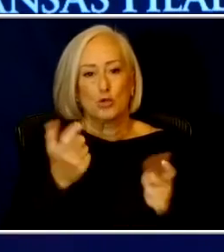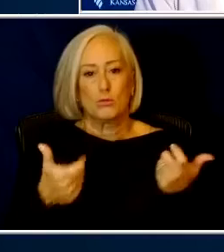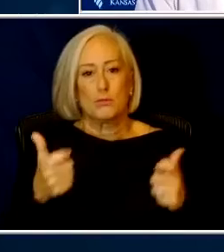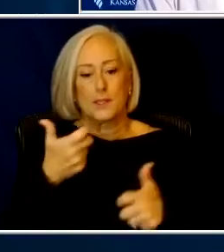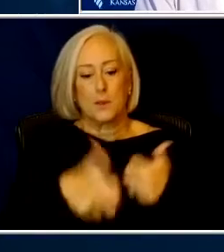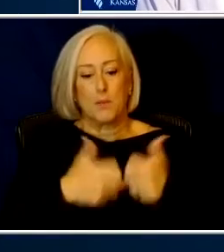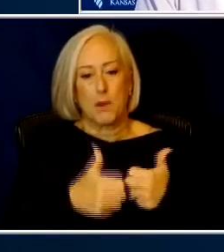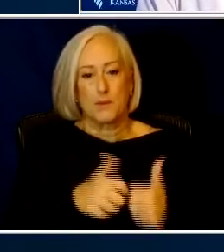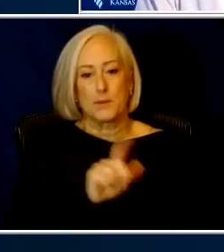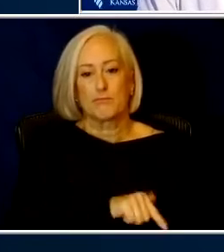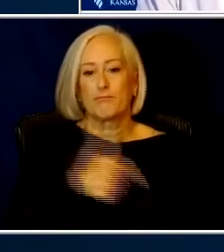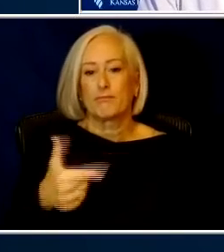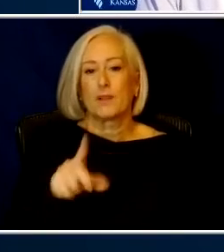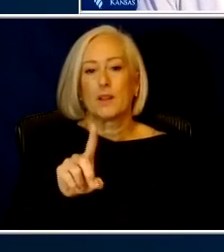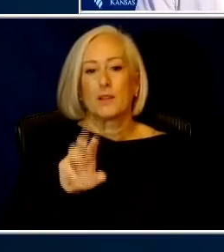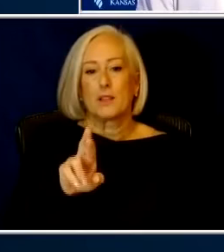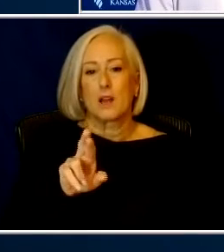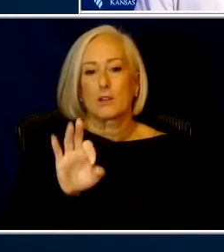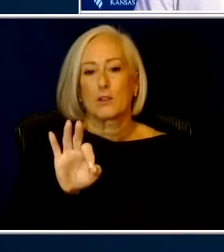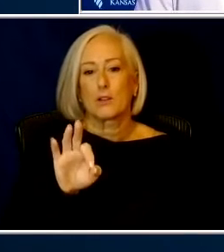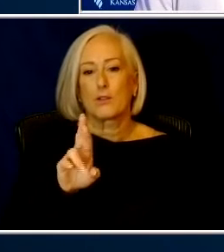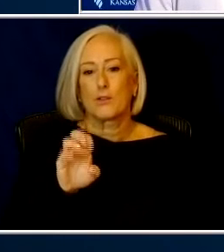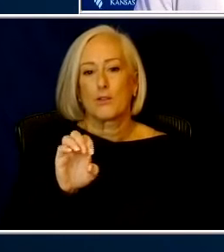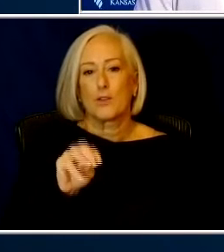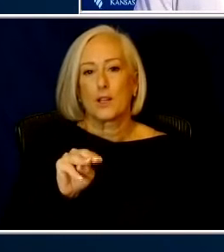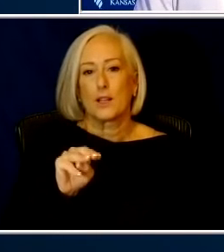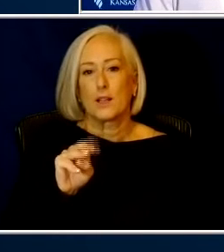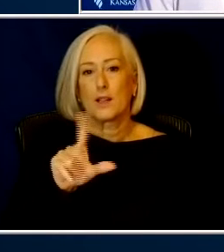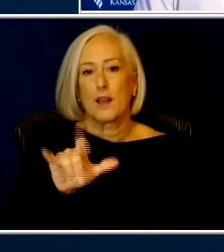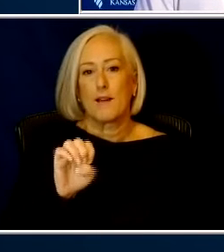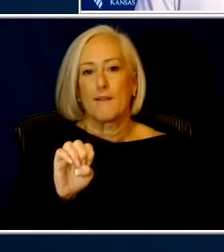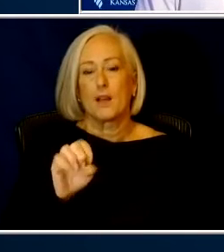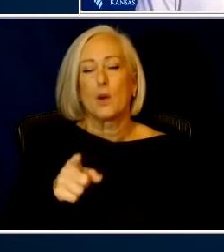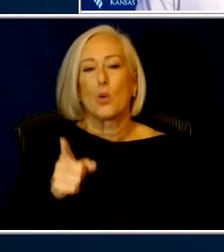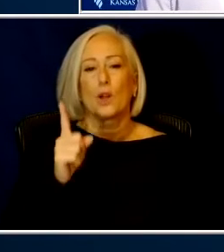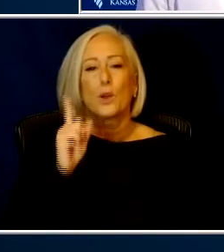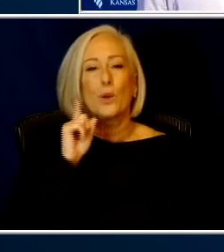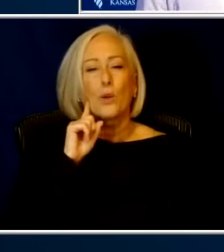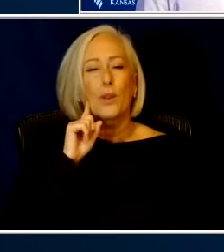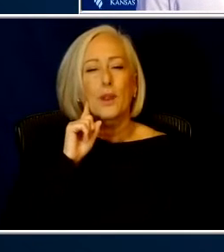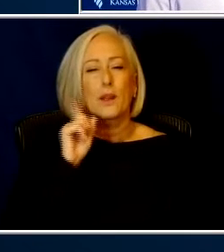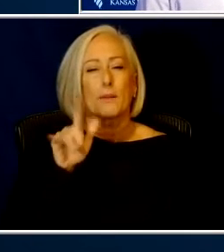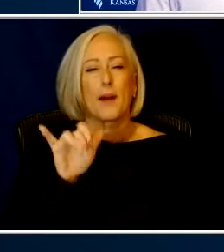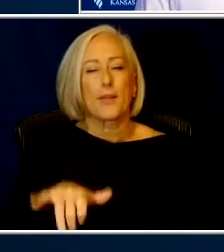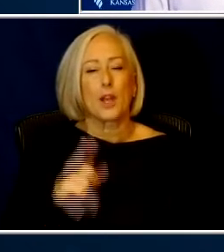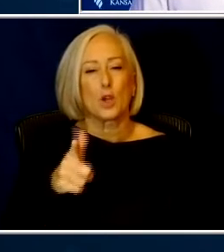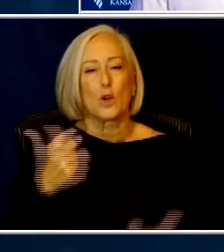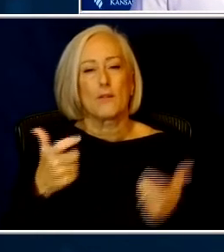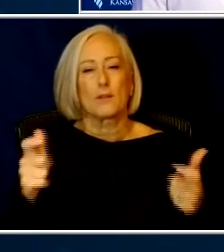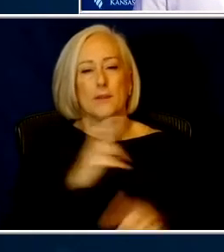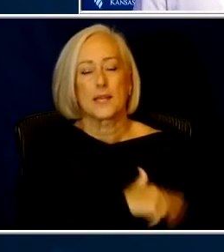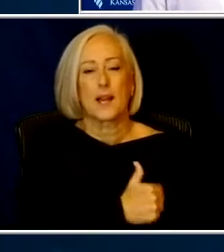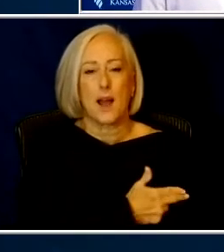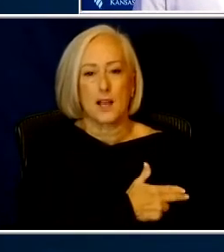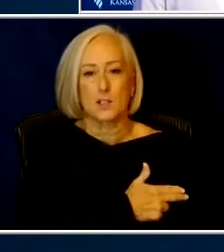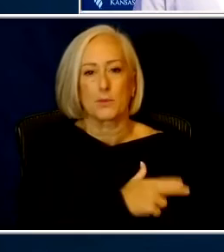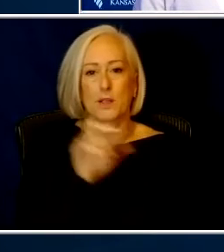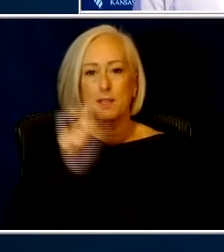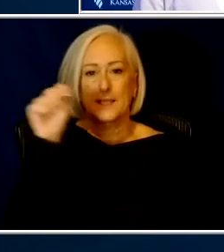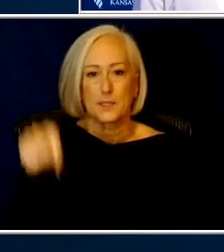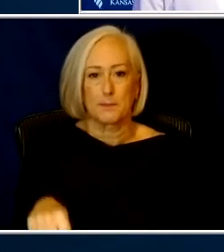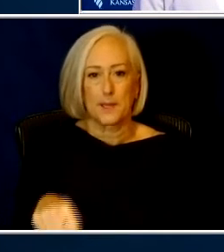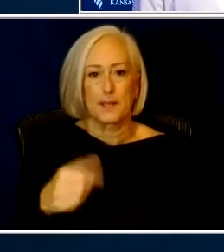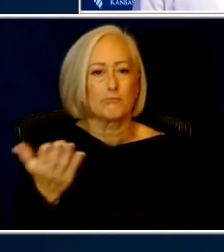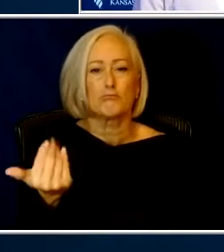Freeman. What is your sense of all that? You guys have a large hospital in Topeka. Give me your